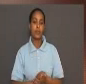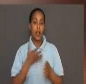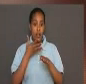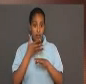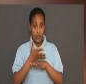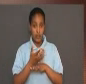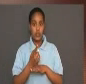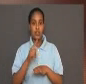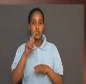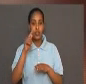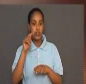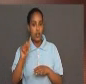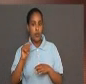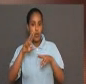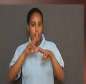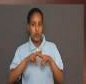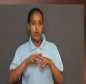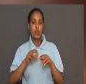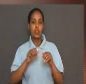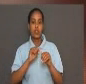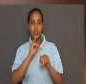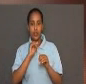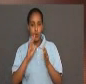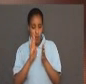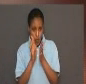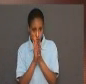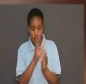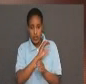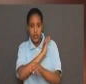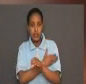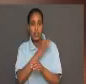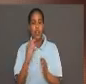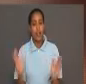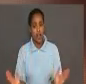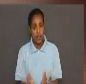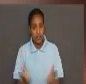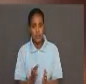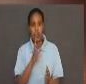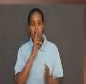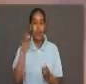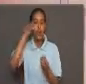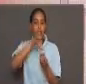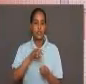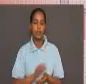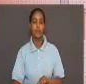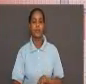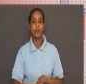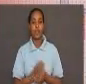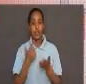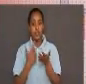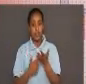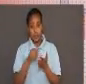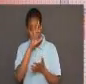After the thermoset has been molded, energy or catalysts are added.